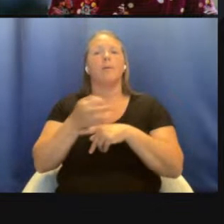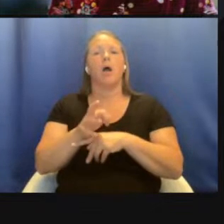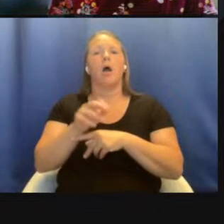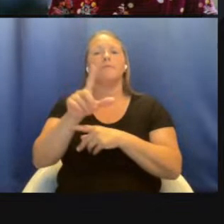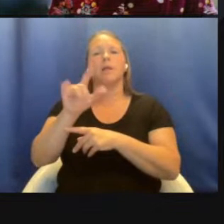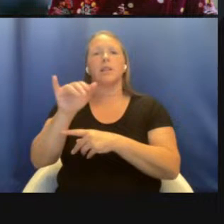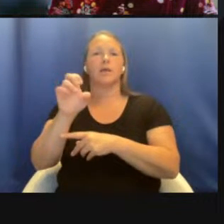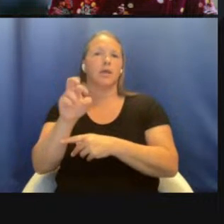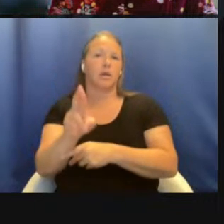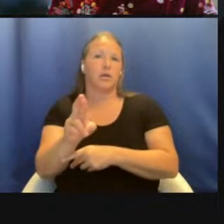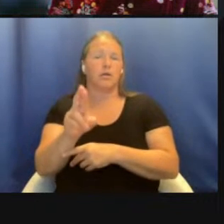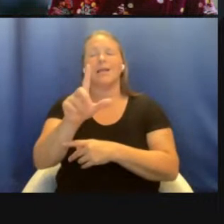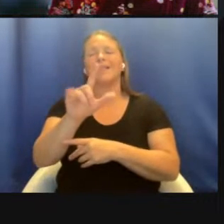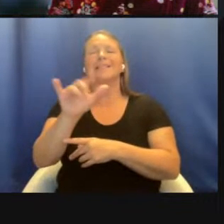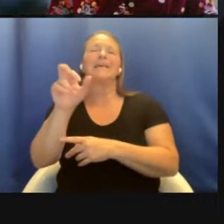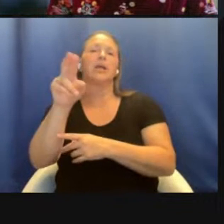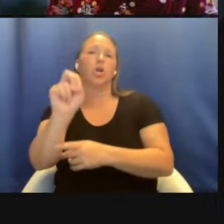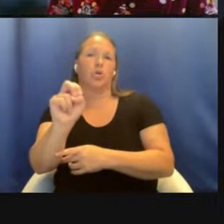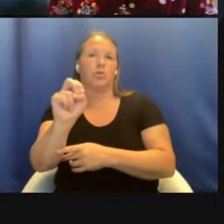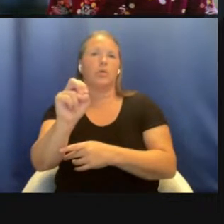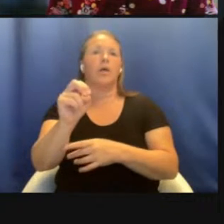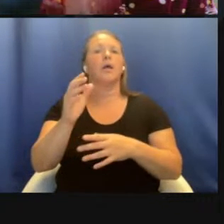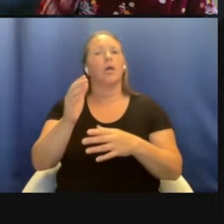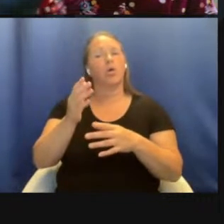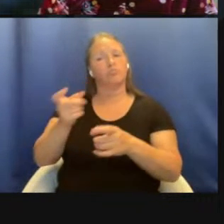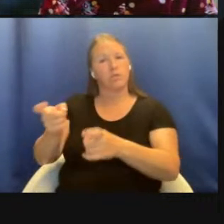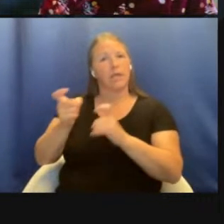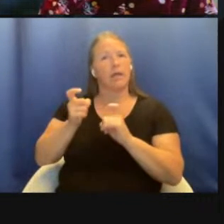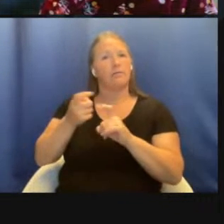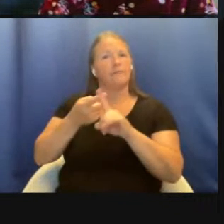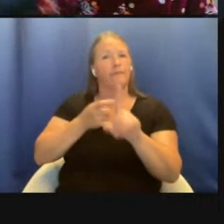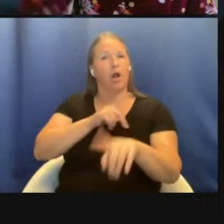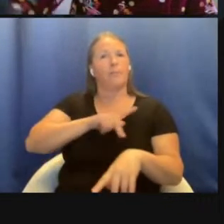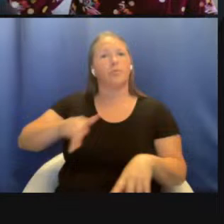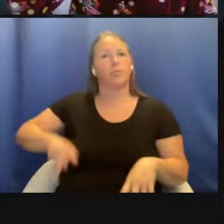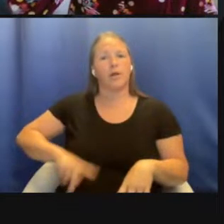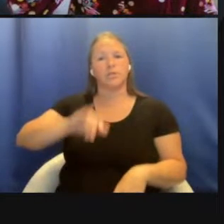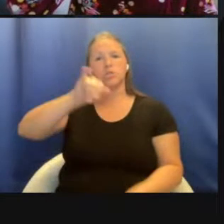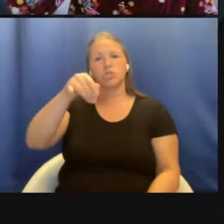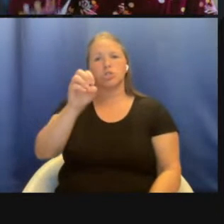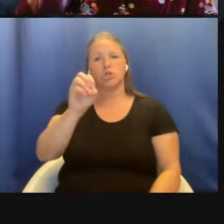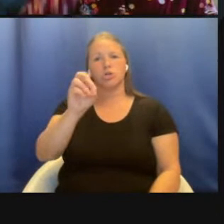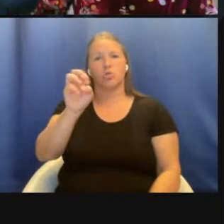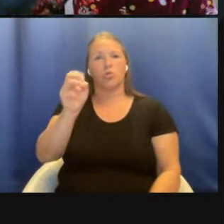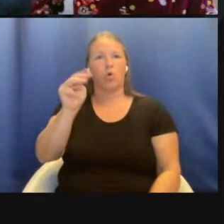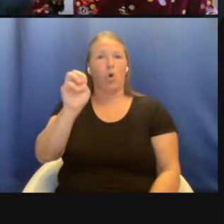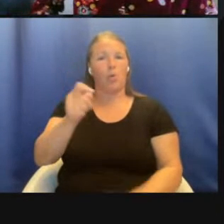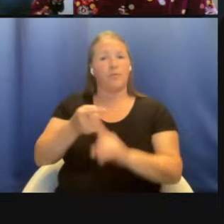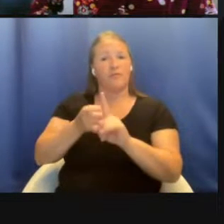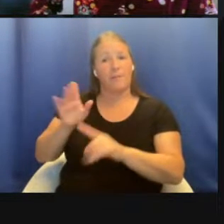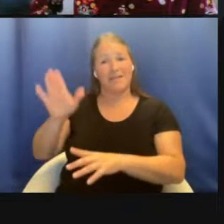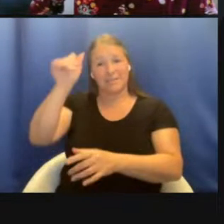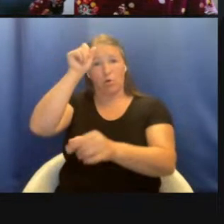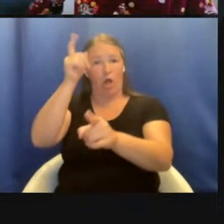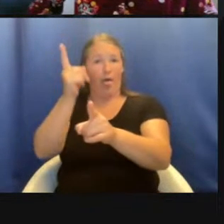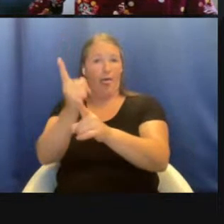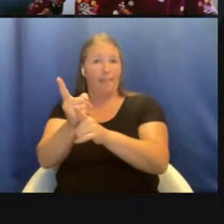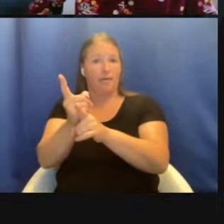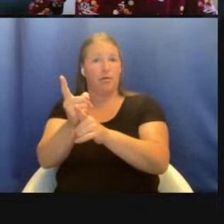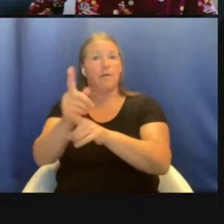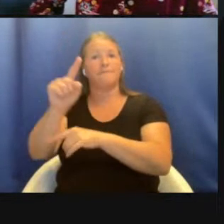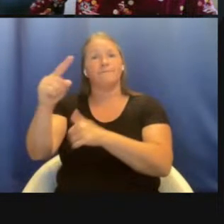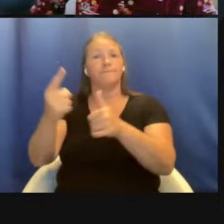of France, Napoleon. And later we look at a 20th century inventory of the estate of